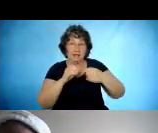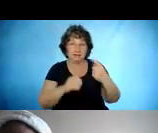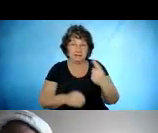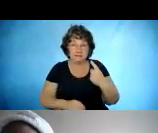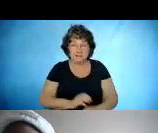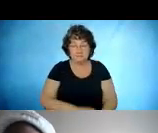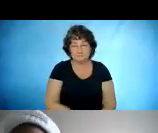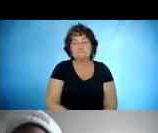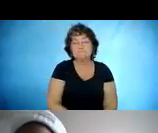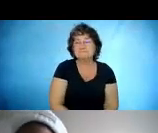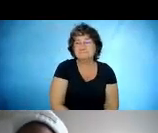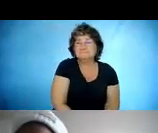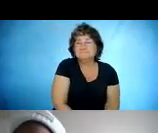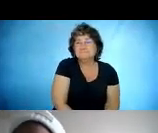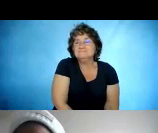Yeah.